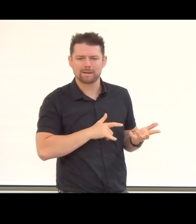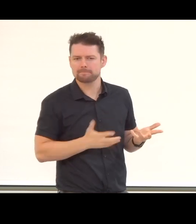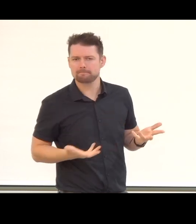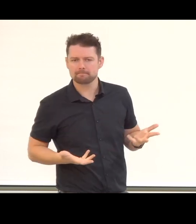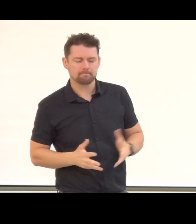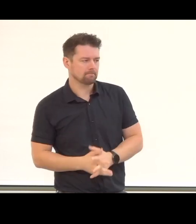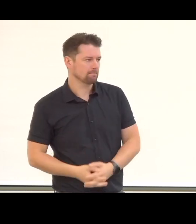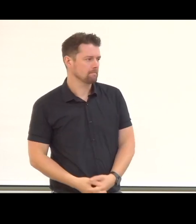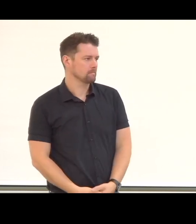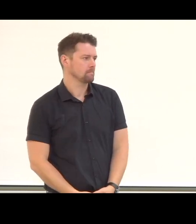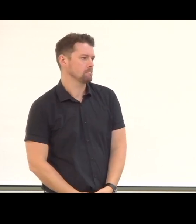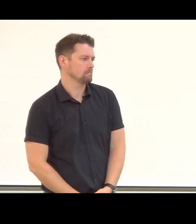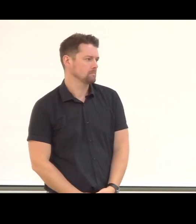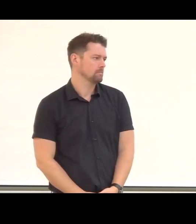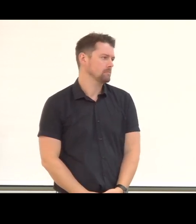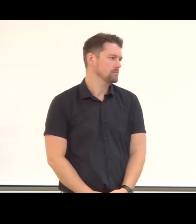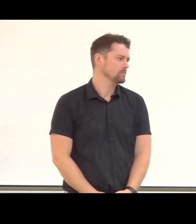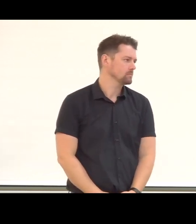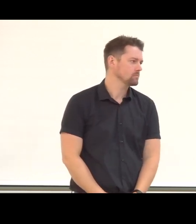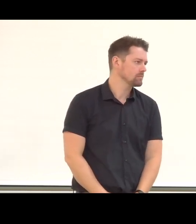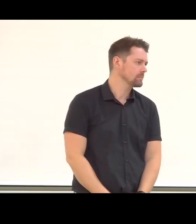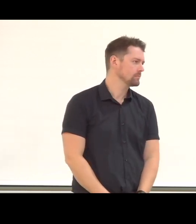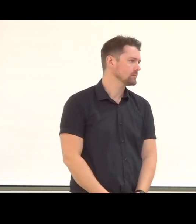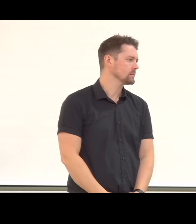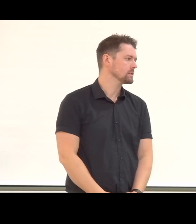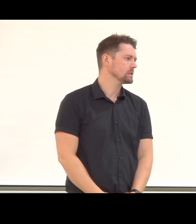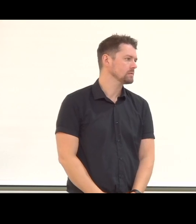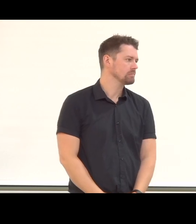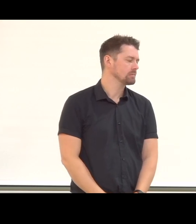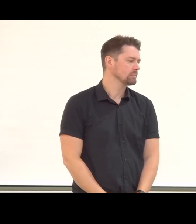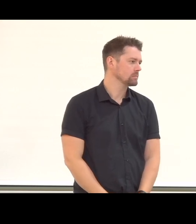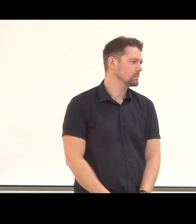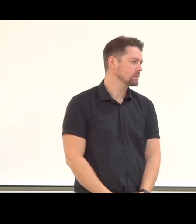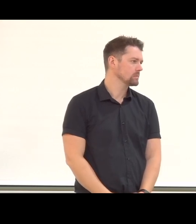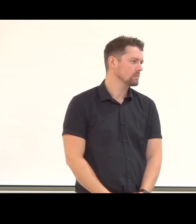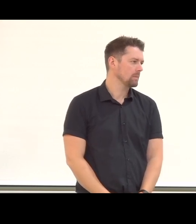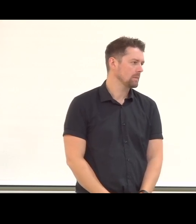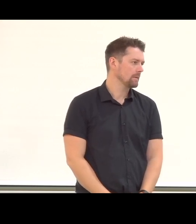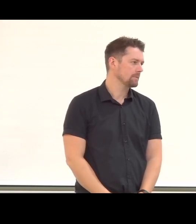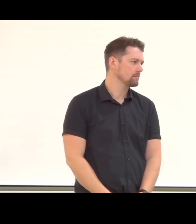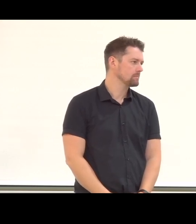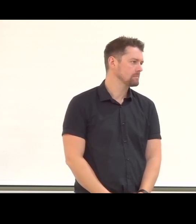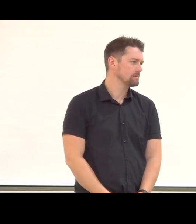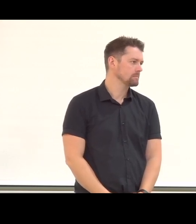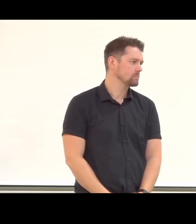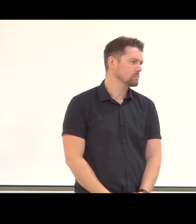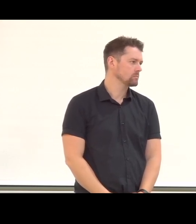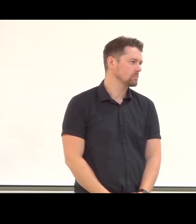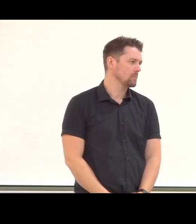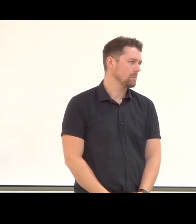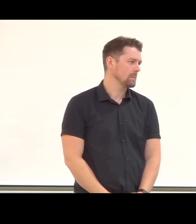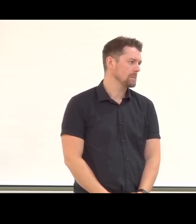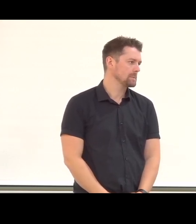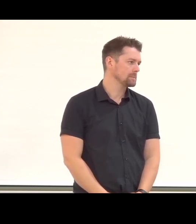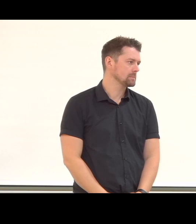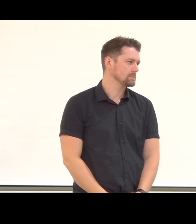like what stops you, prevents you from selecting more crew? More crew